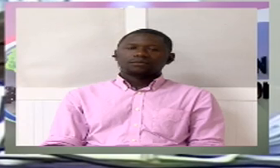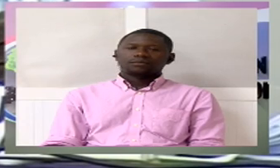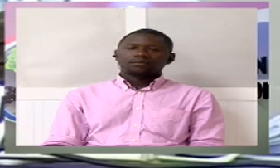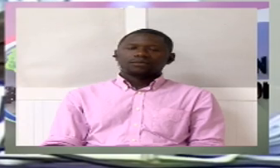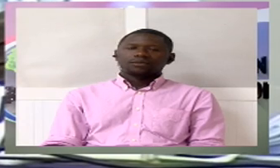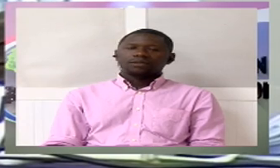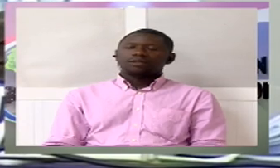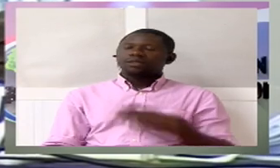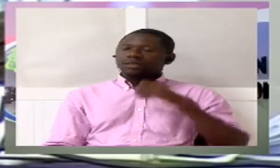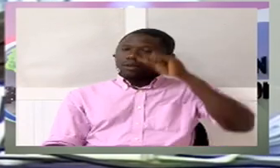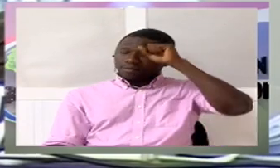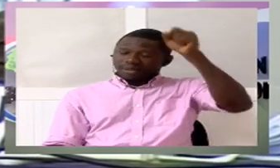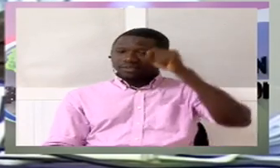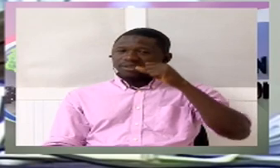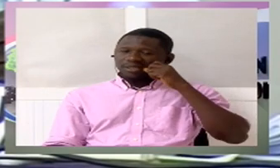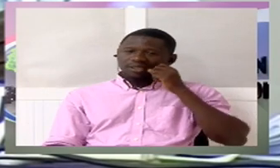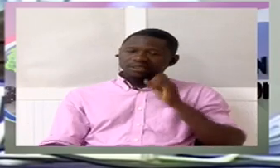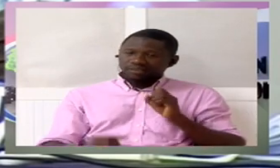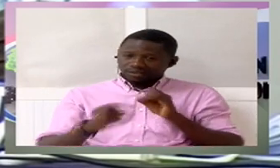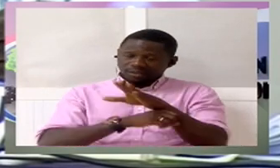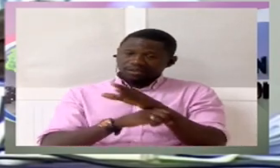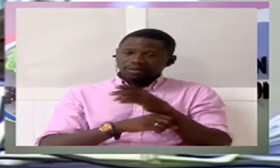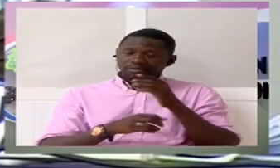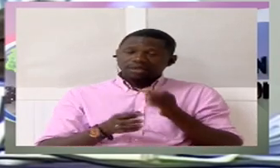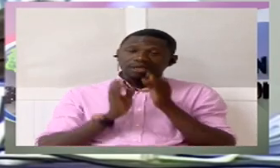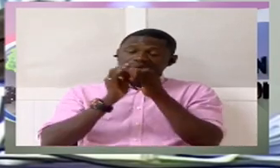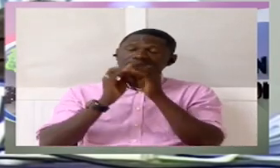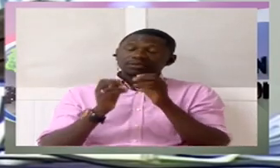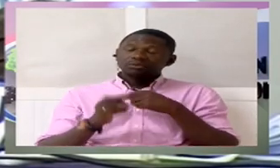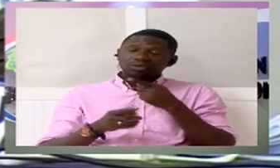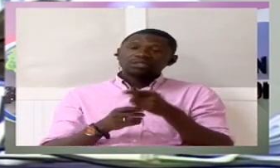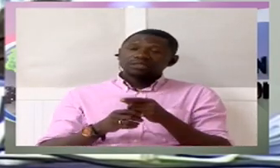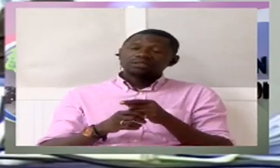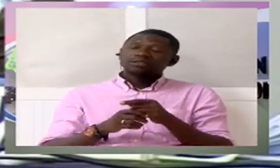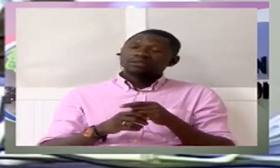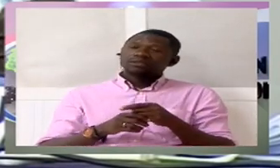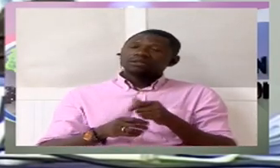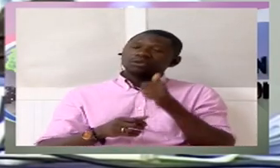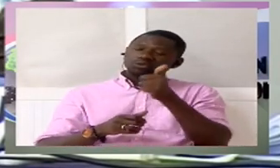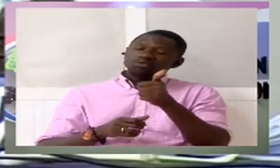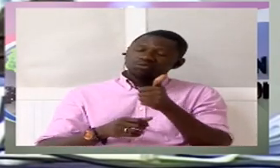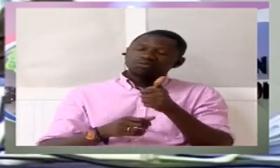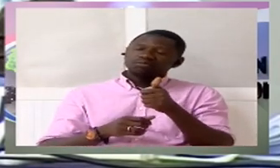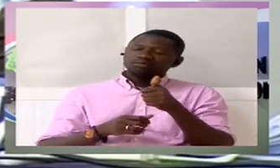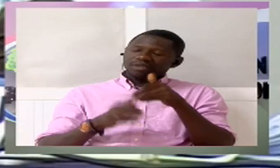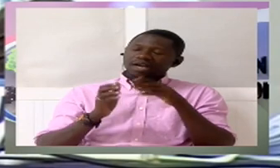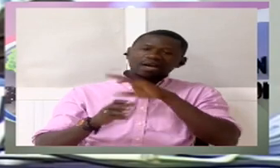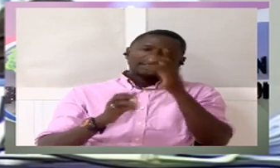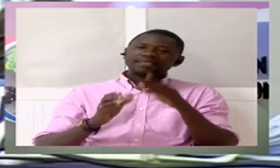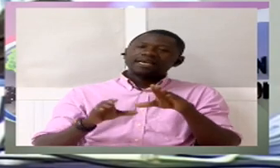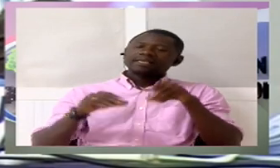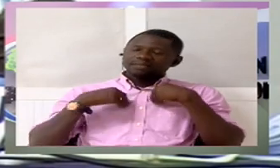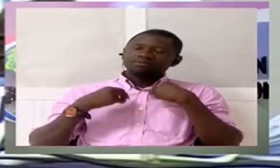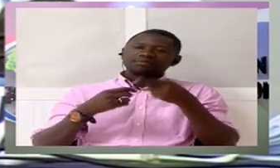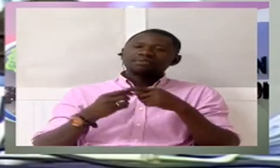Excellency the President has directed that I convey to you his profound gratitude and appreciation for the prayers,